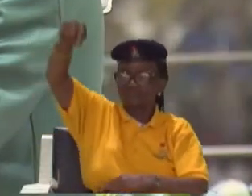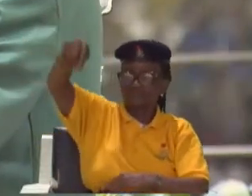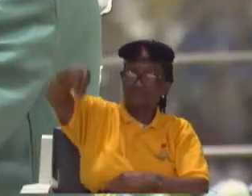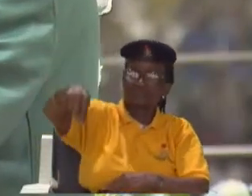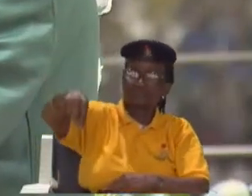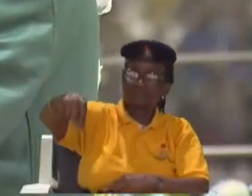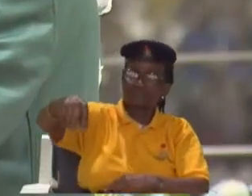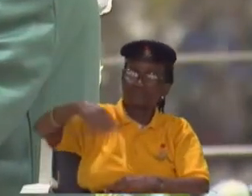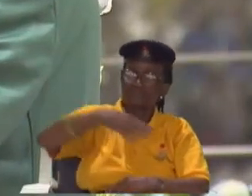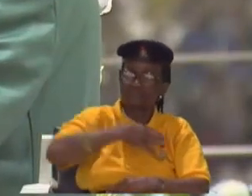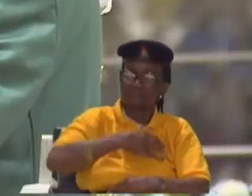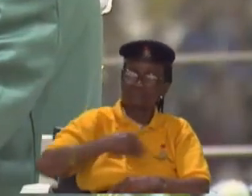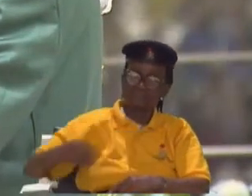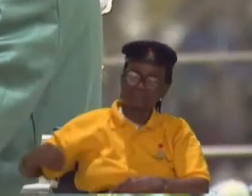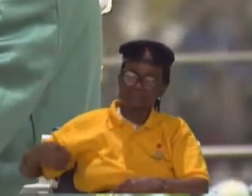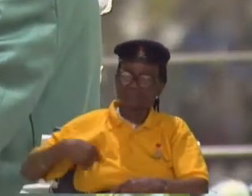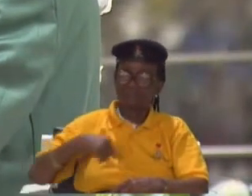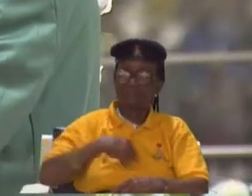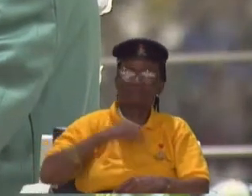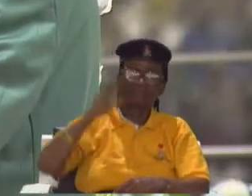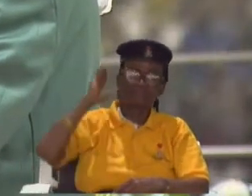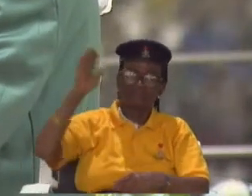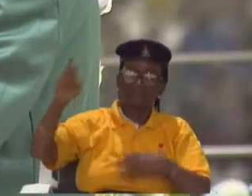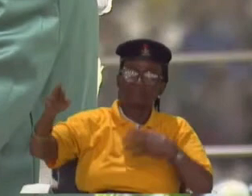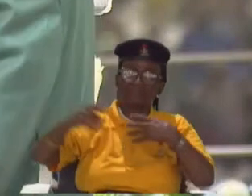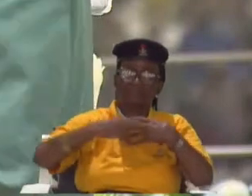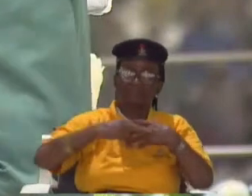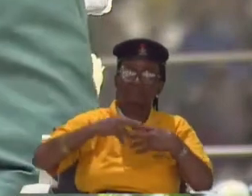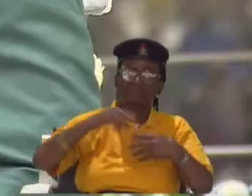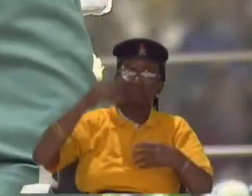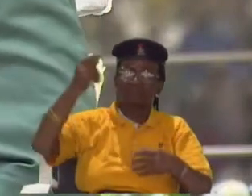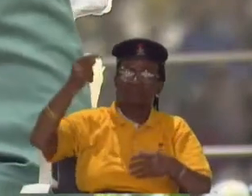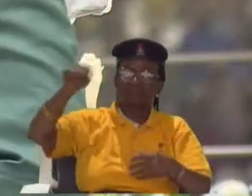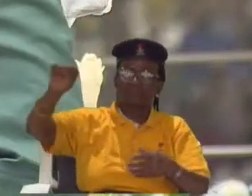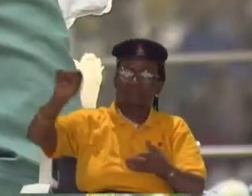will return the glory to you. In